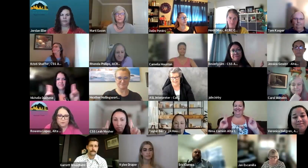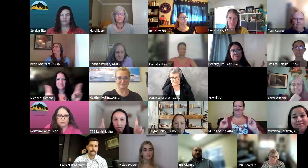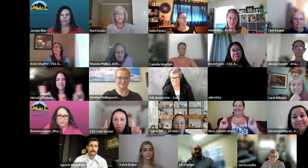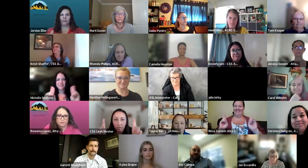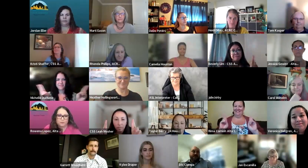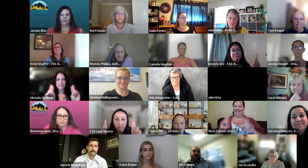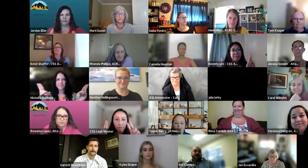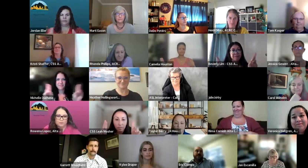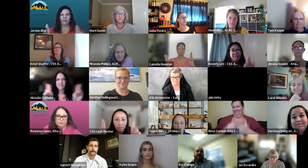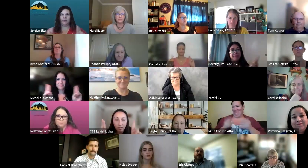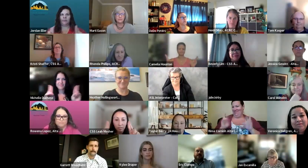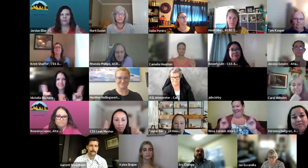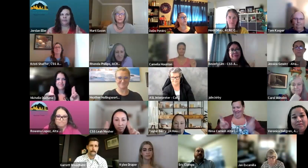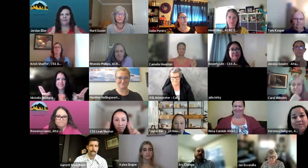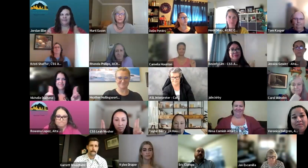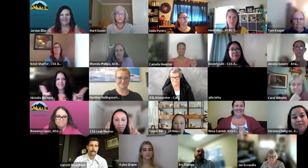Ready.